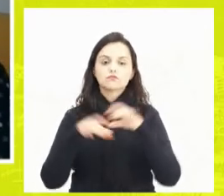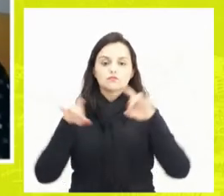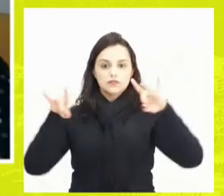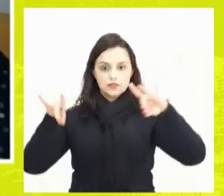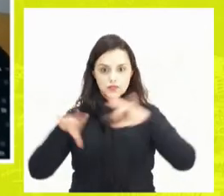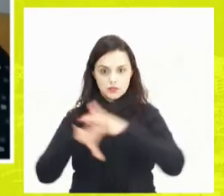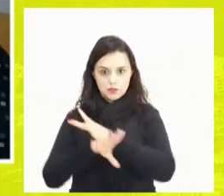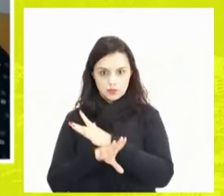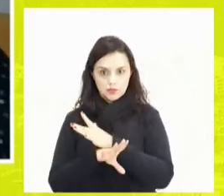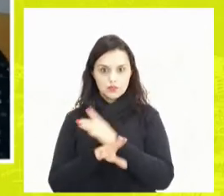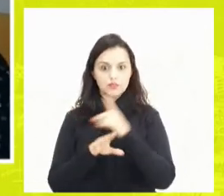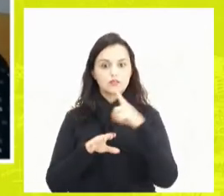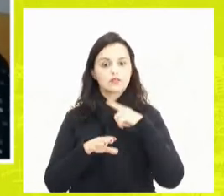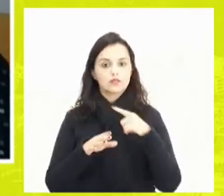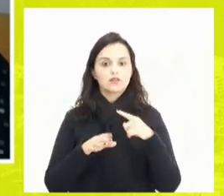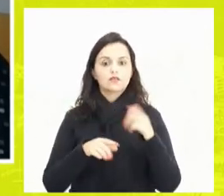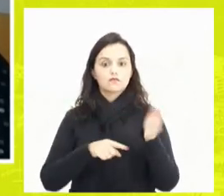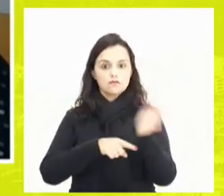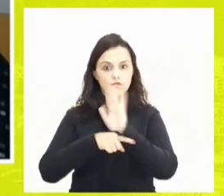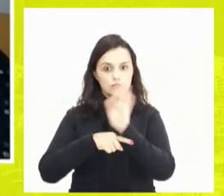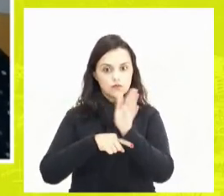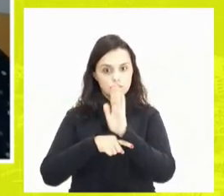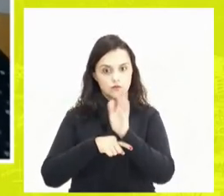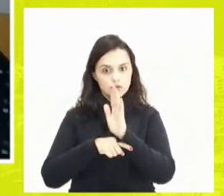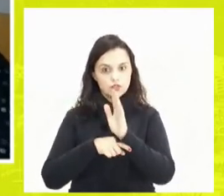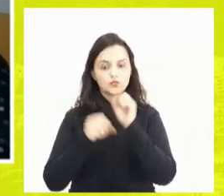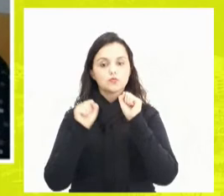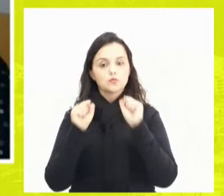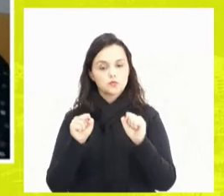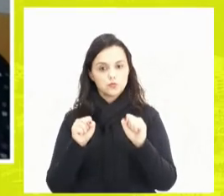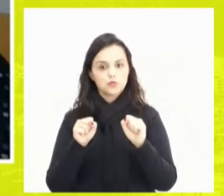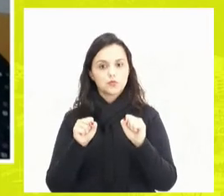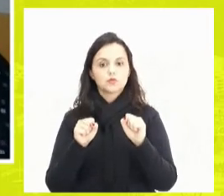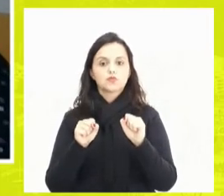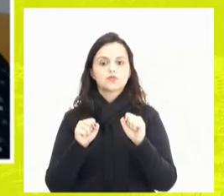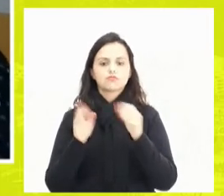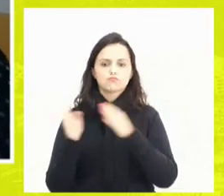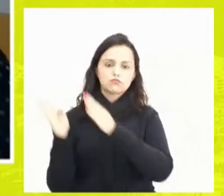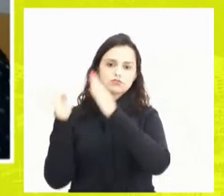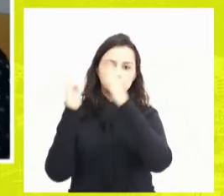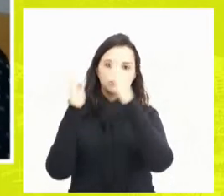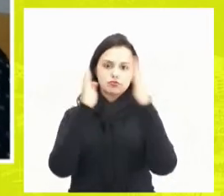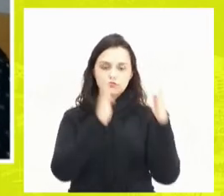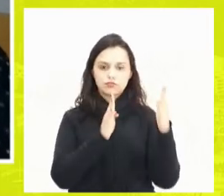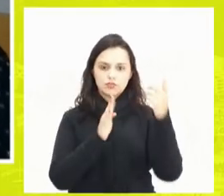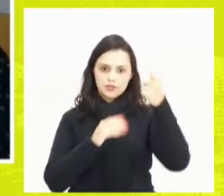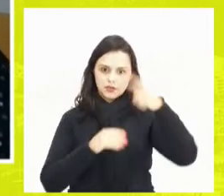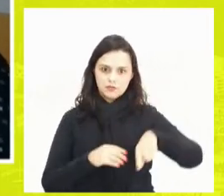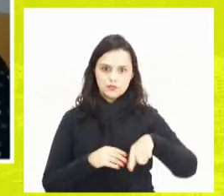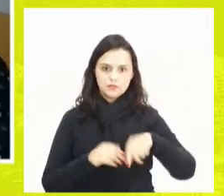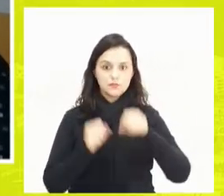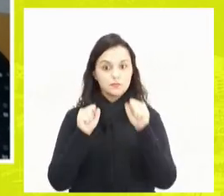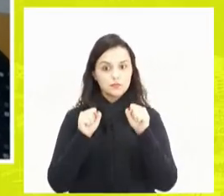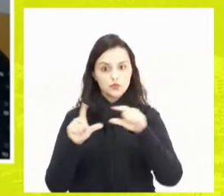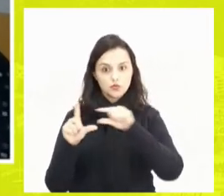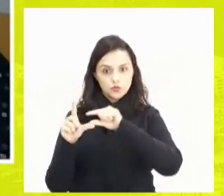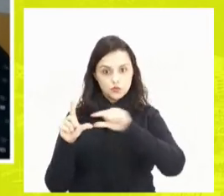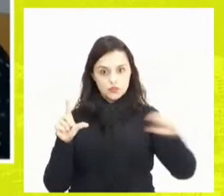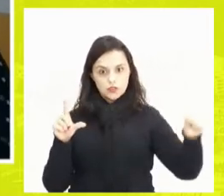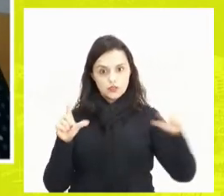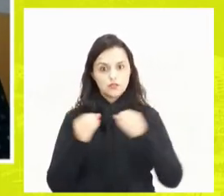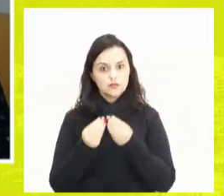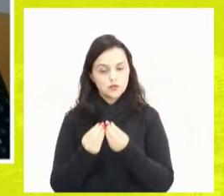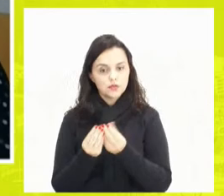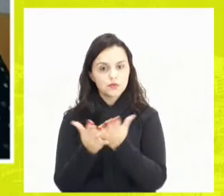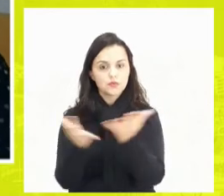as we finish this video it's going to be a video available for anyone who wants to watch it you can share the link you can spread